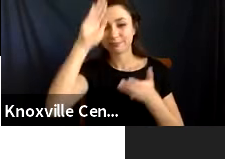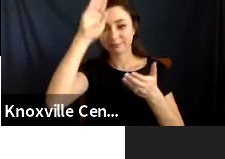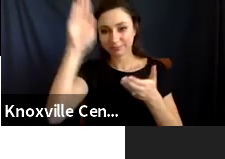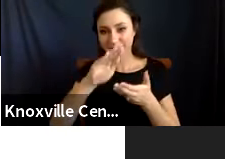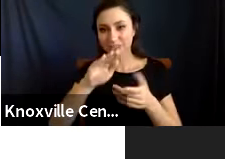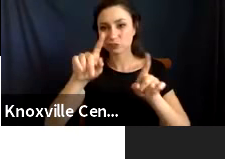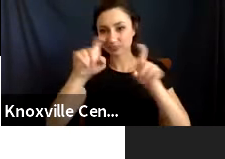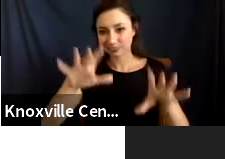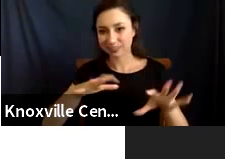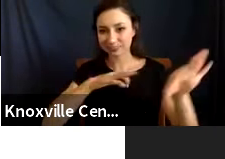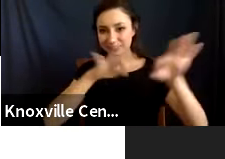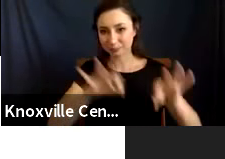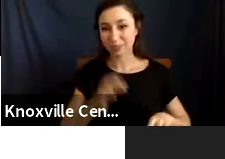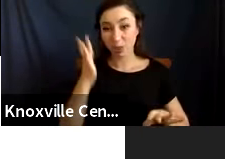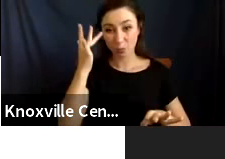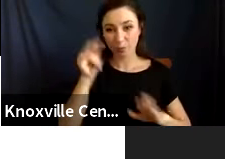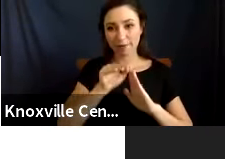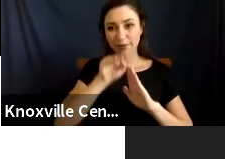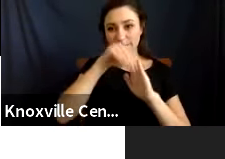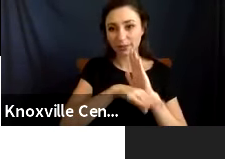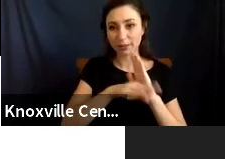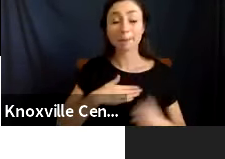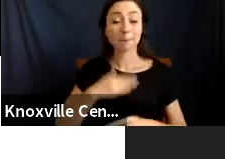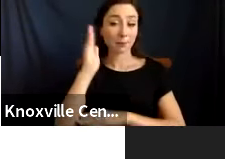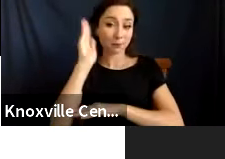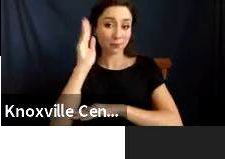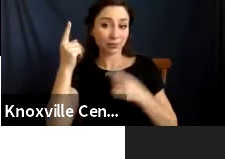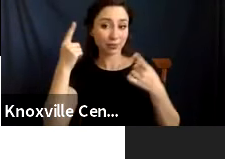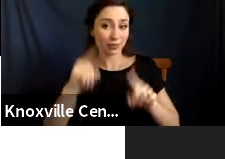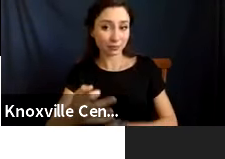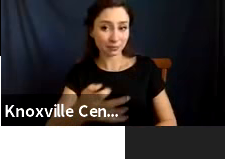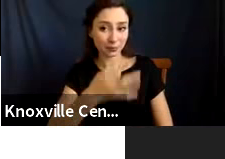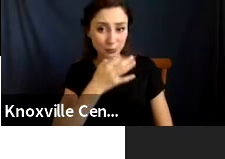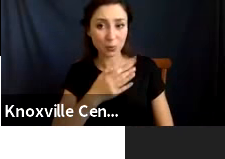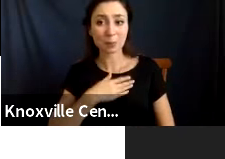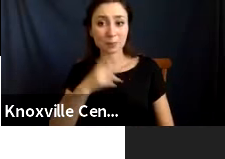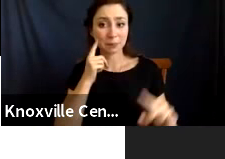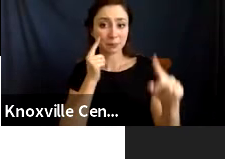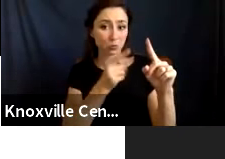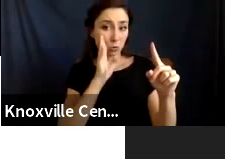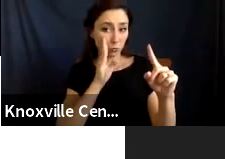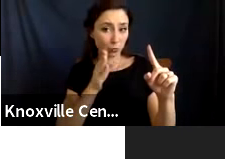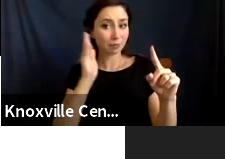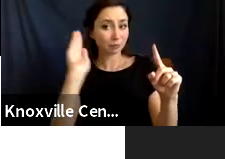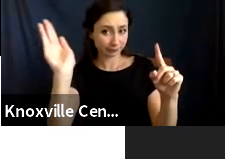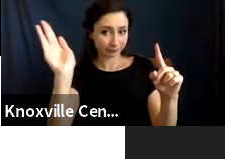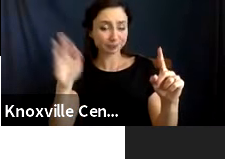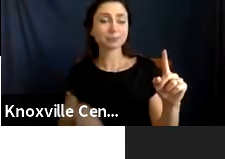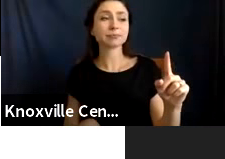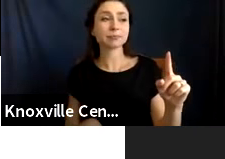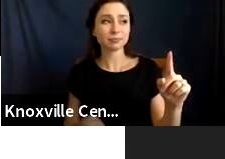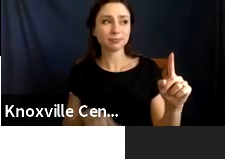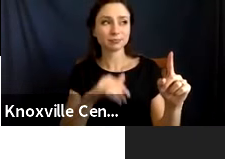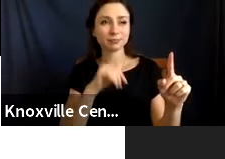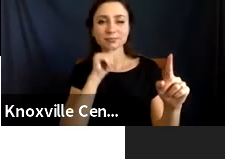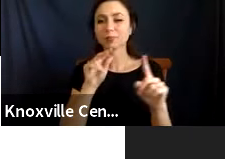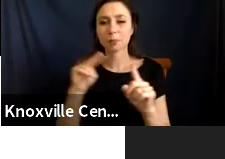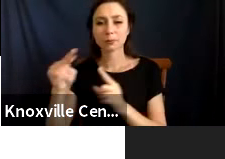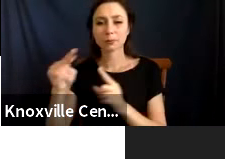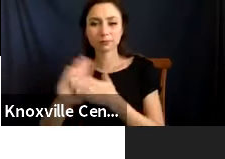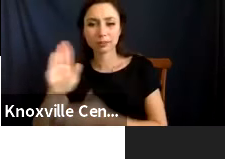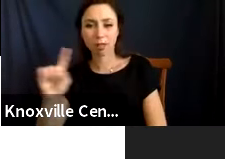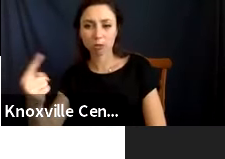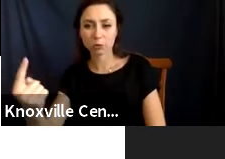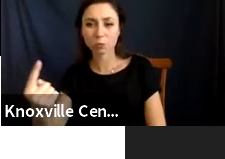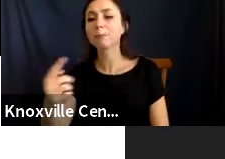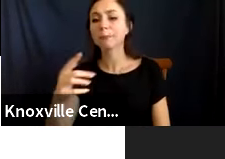my presentation coming up, one of the points I'm going to make is not just from a college standpoint, but from a